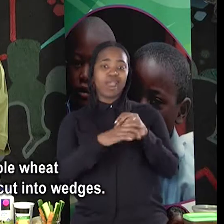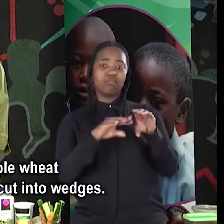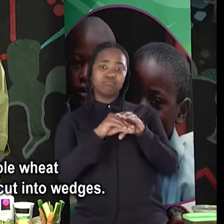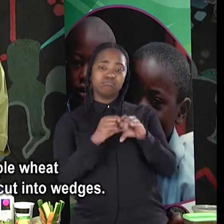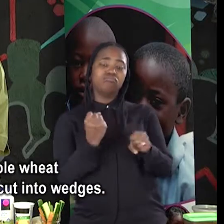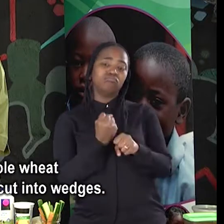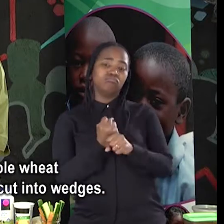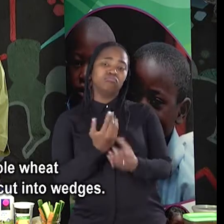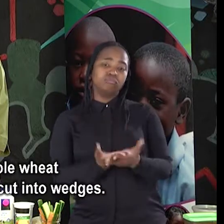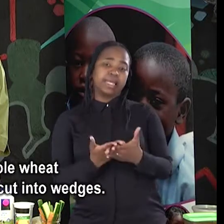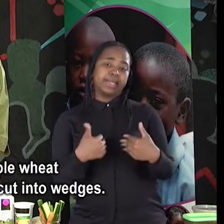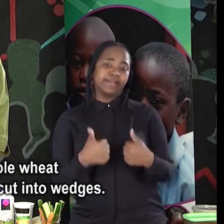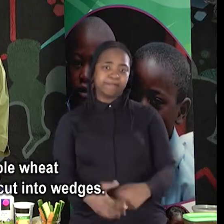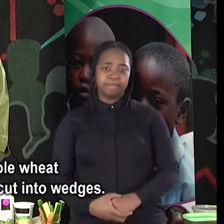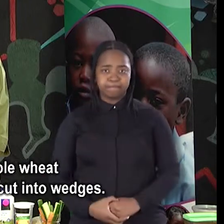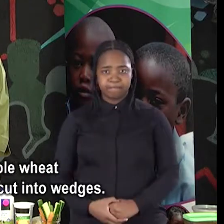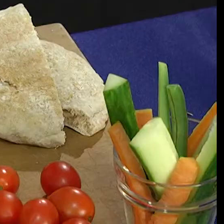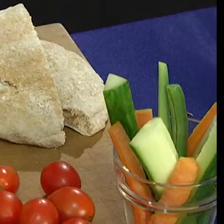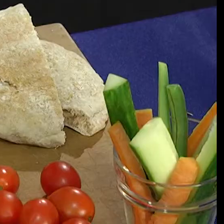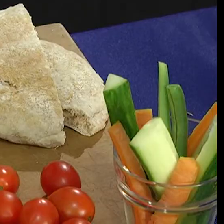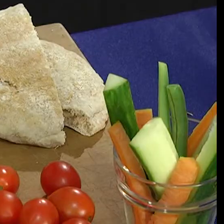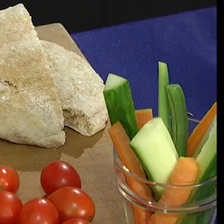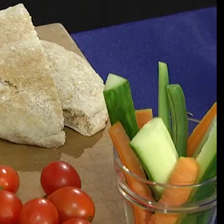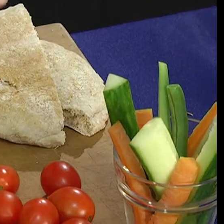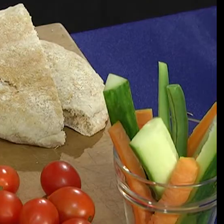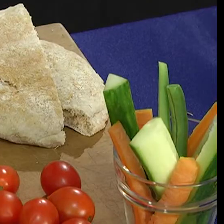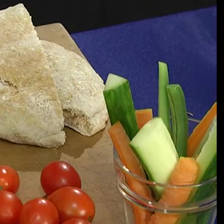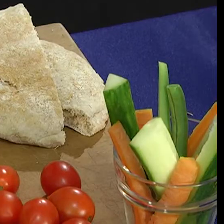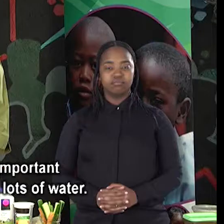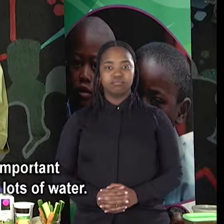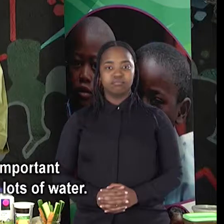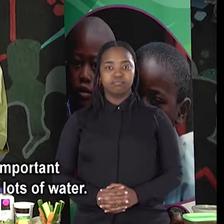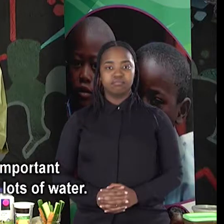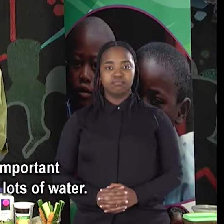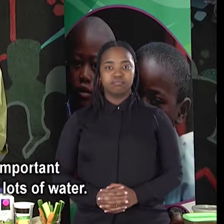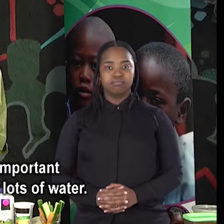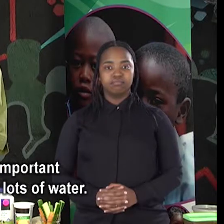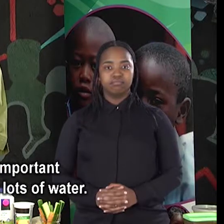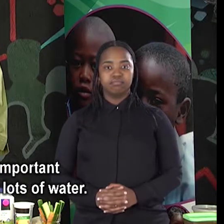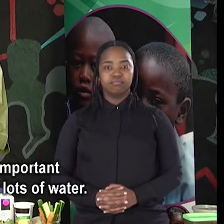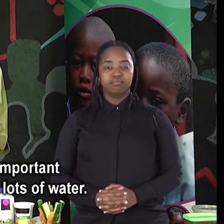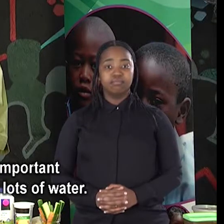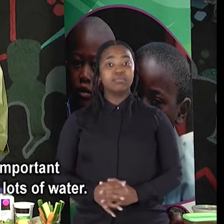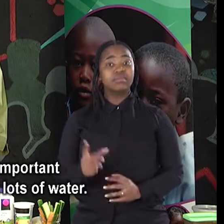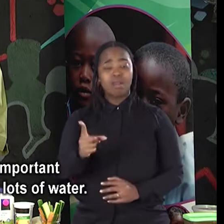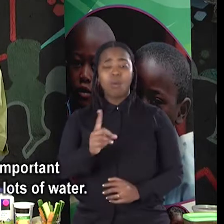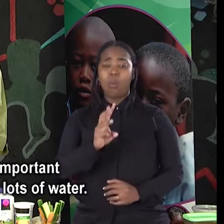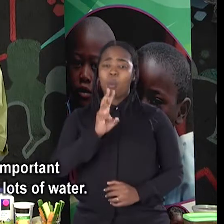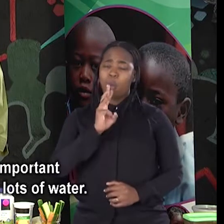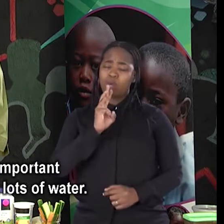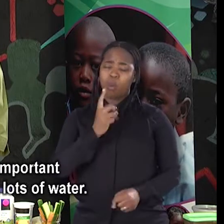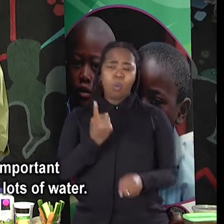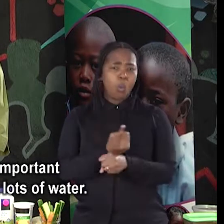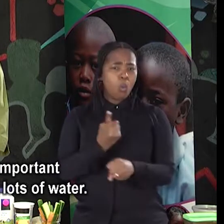whole wheat pizza bread That you've cut up into wedges And then always Very importantly